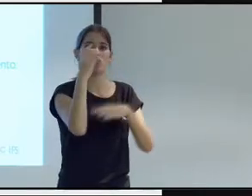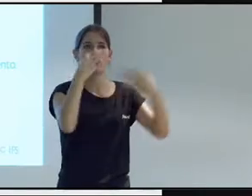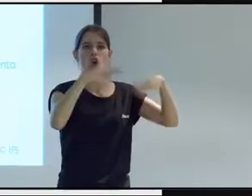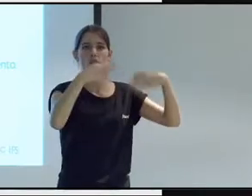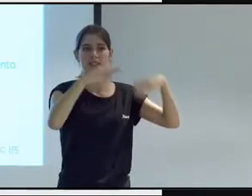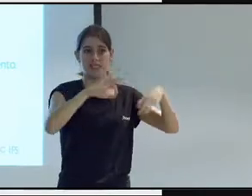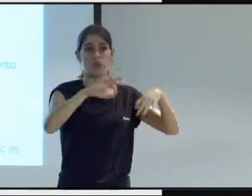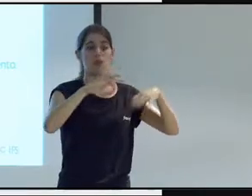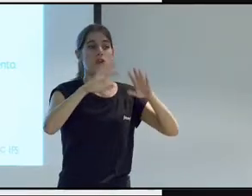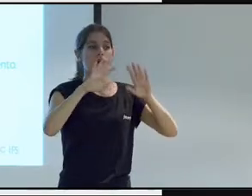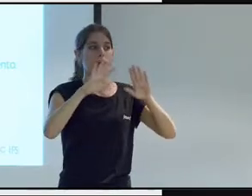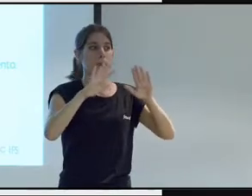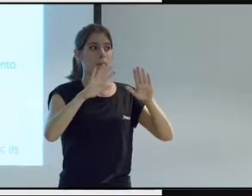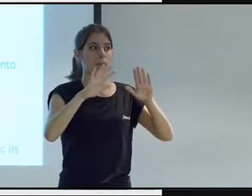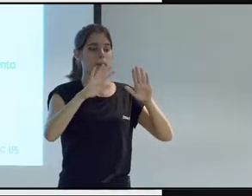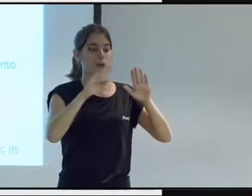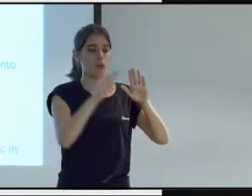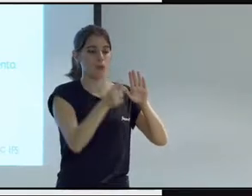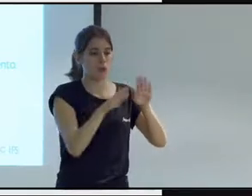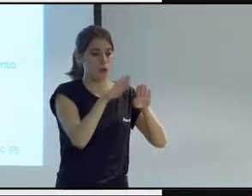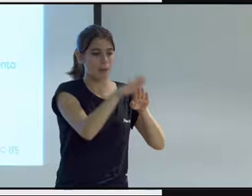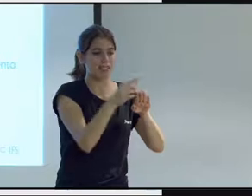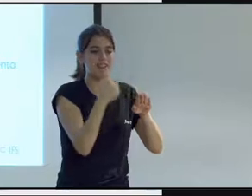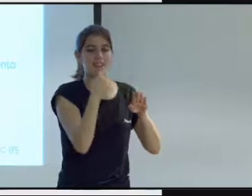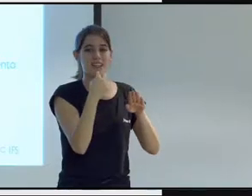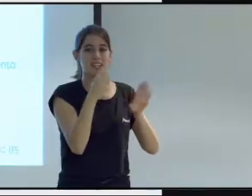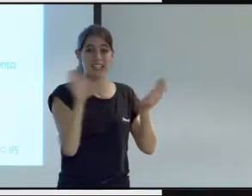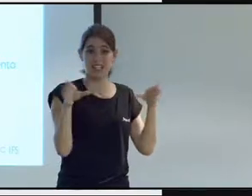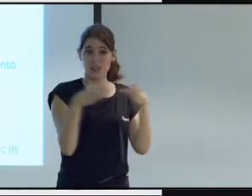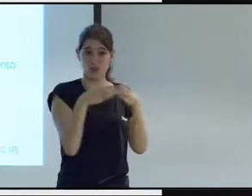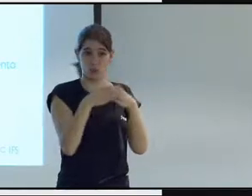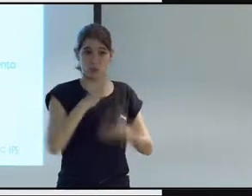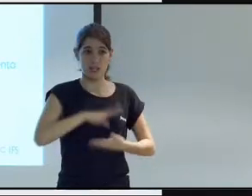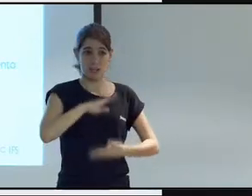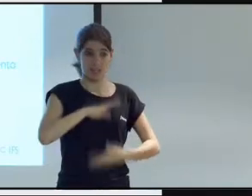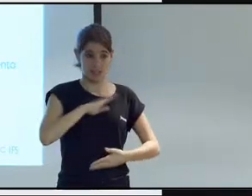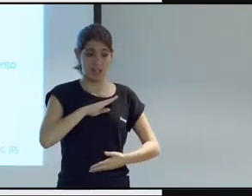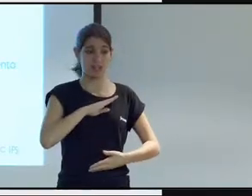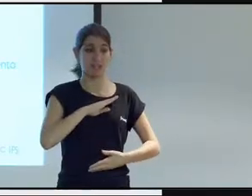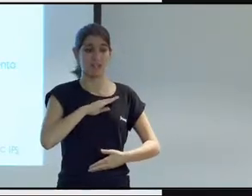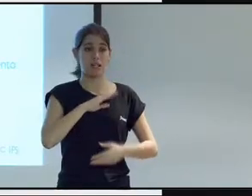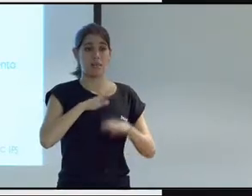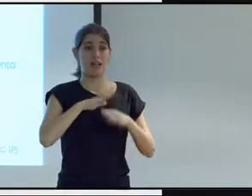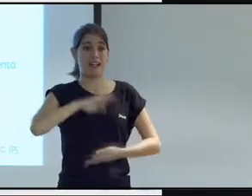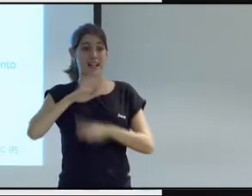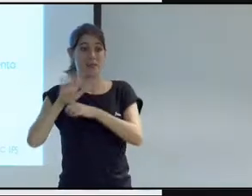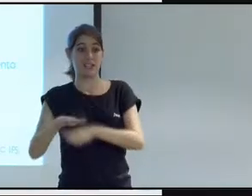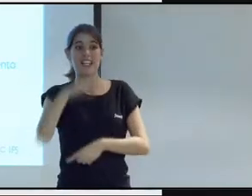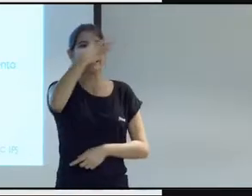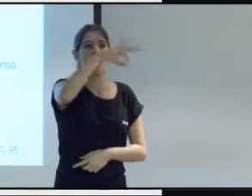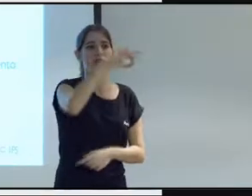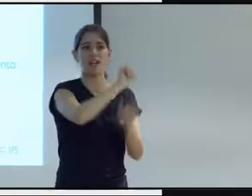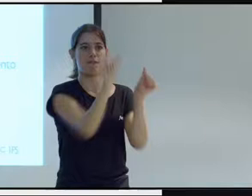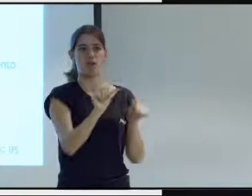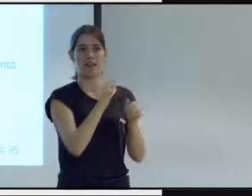a normal discourse, but it goes further, that the group, when we speak about capacities or attitudes